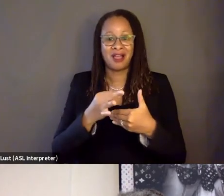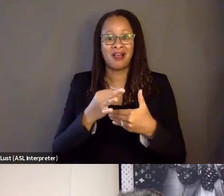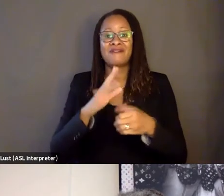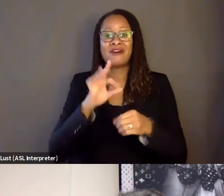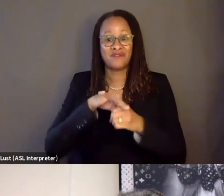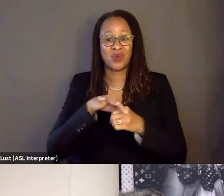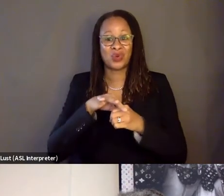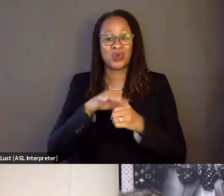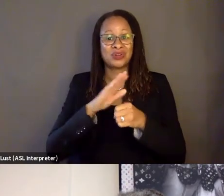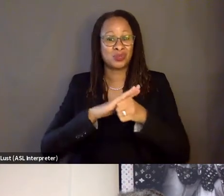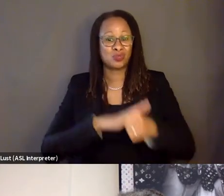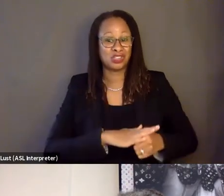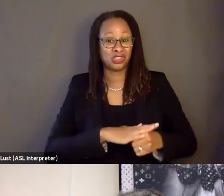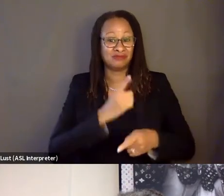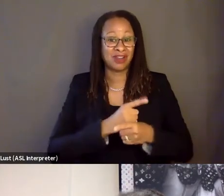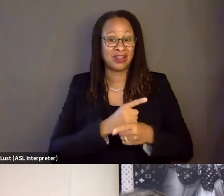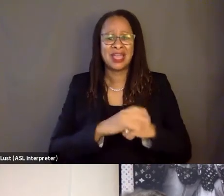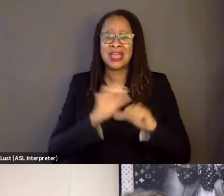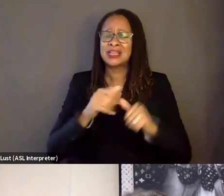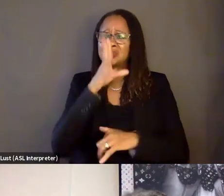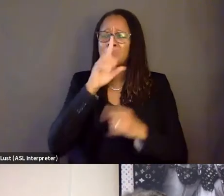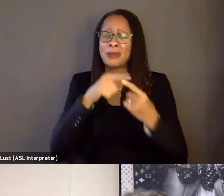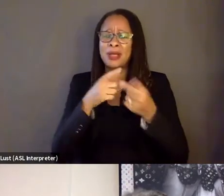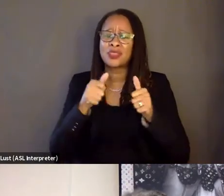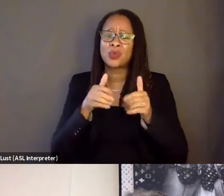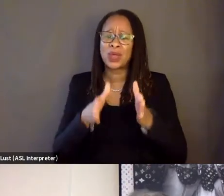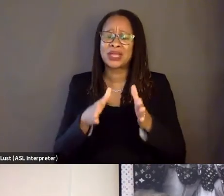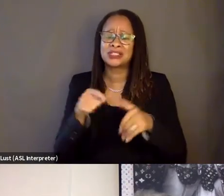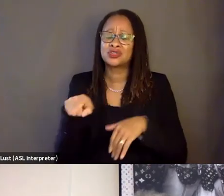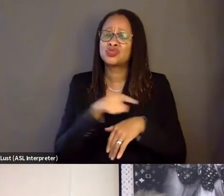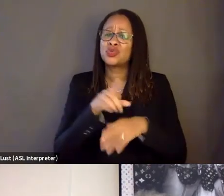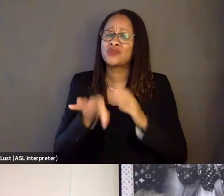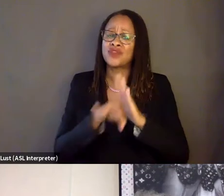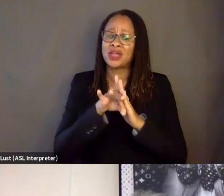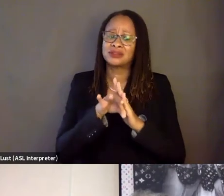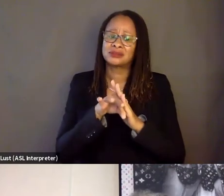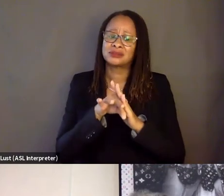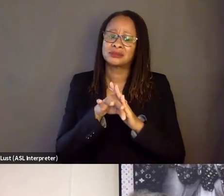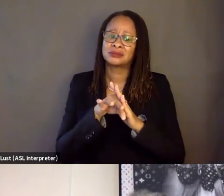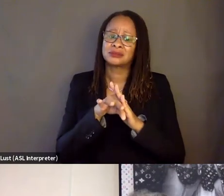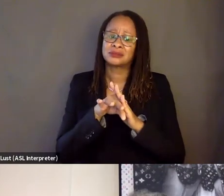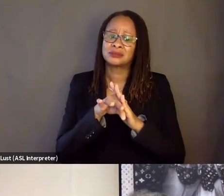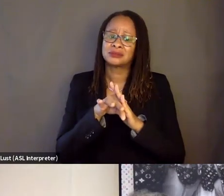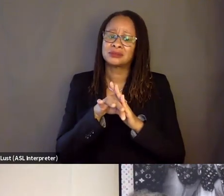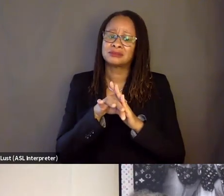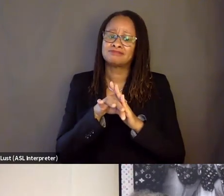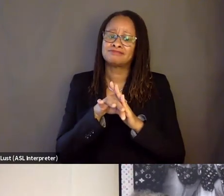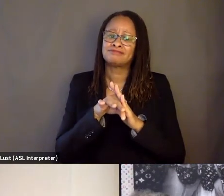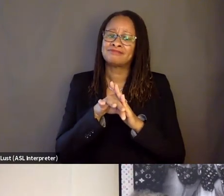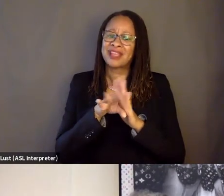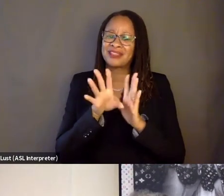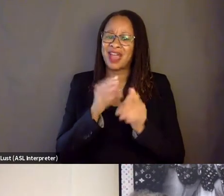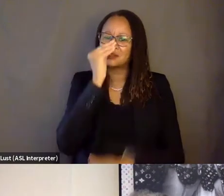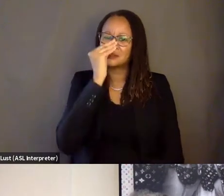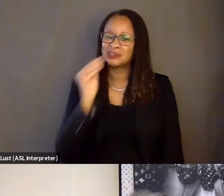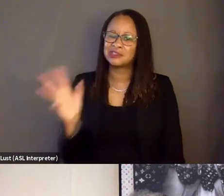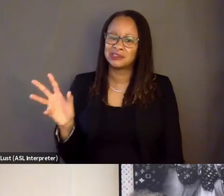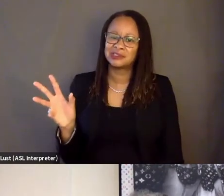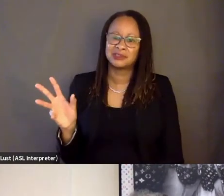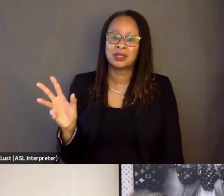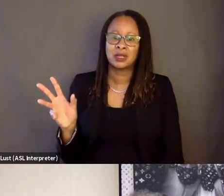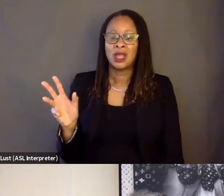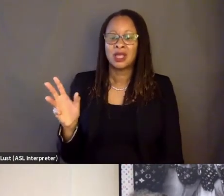suppression. Can you talk to me about the ways that you all found that apathy was a way that we tried